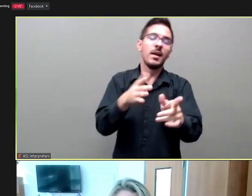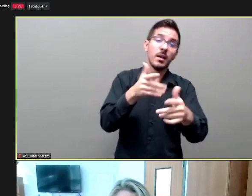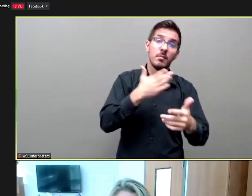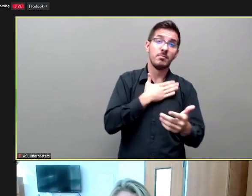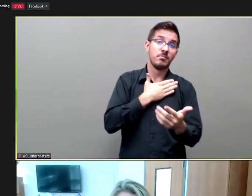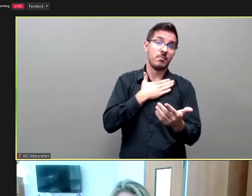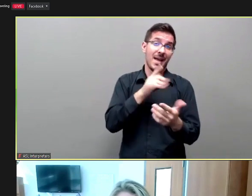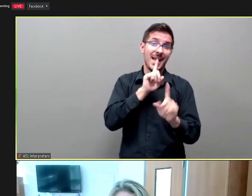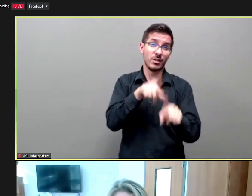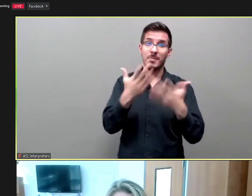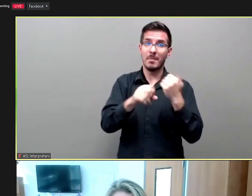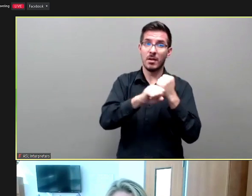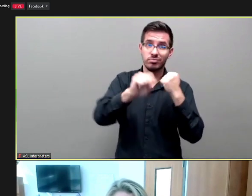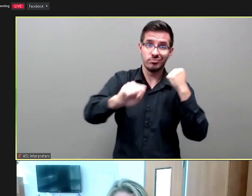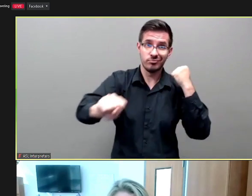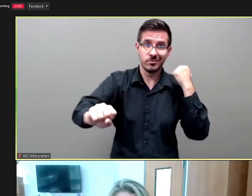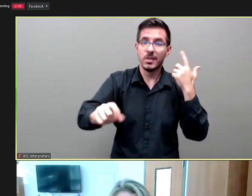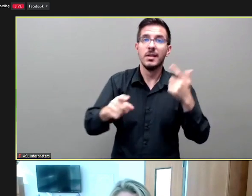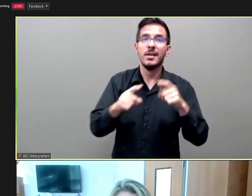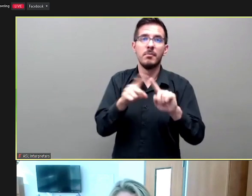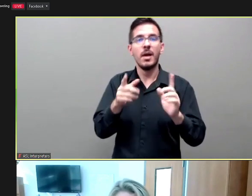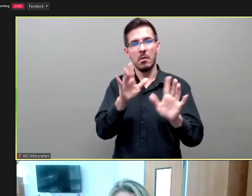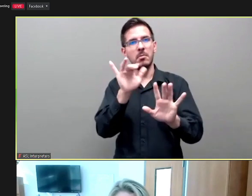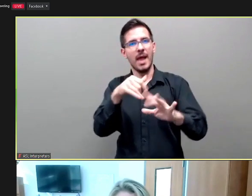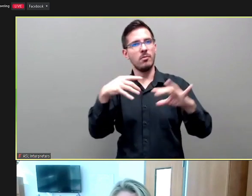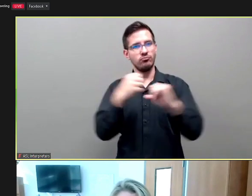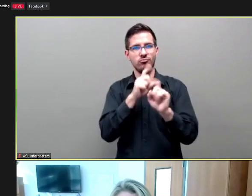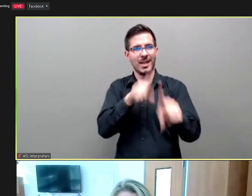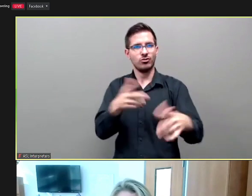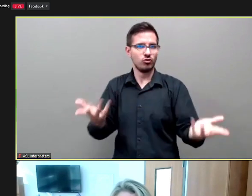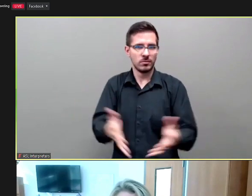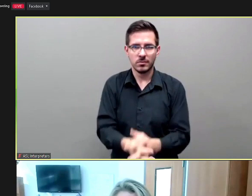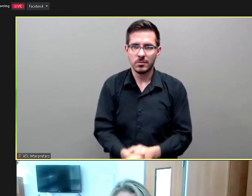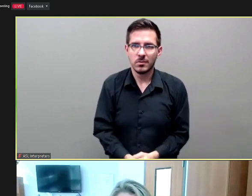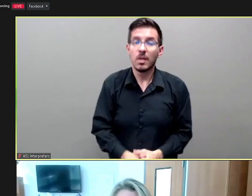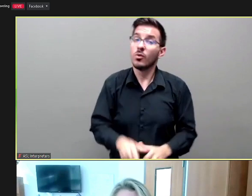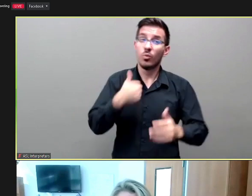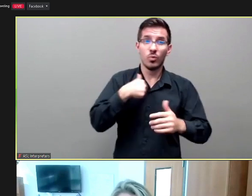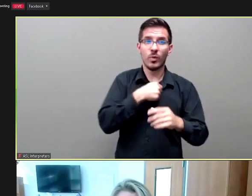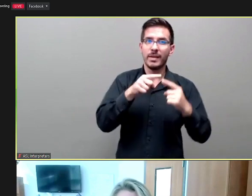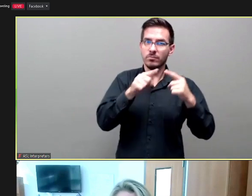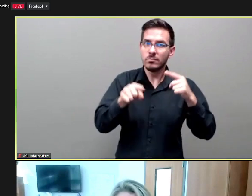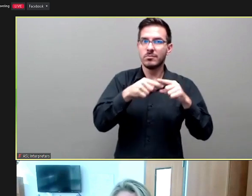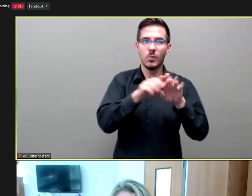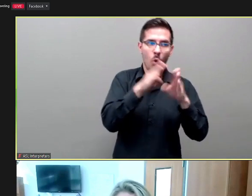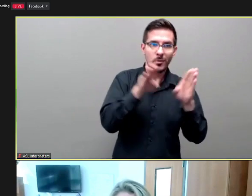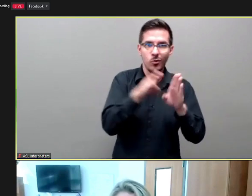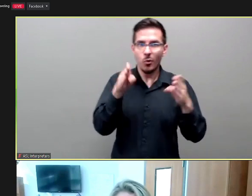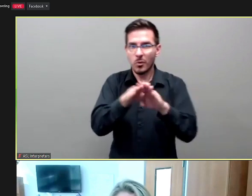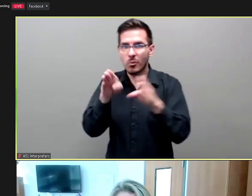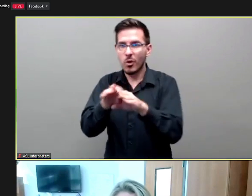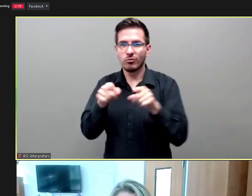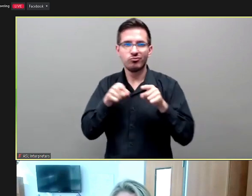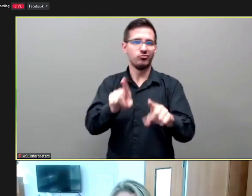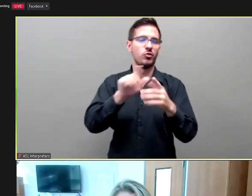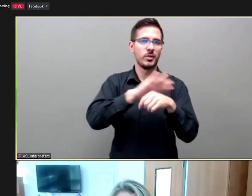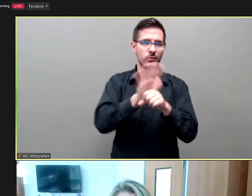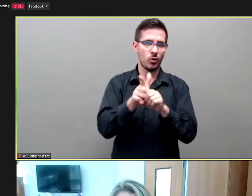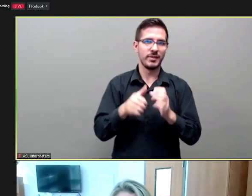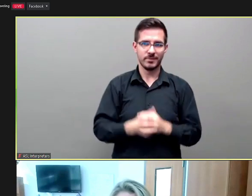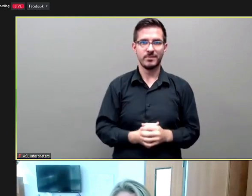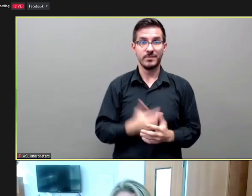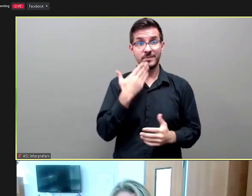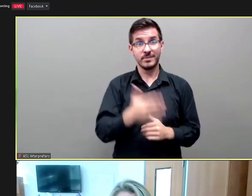but that really is the answer. And we've been through many, many cycles of opening and closing since the beginning of the pandemic. Thanks.